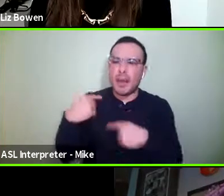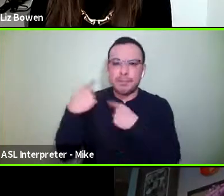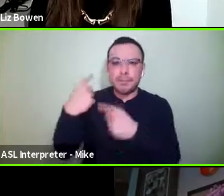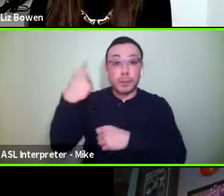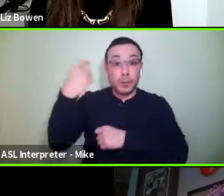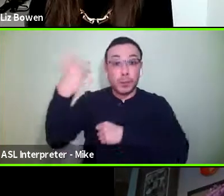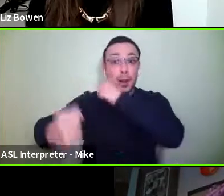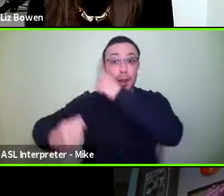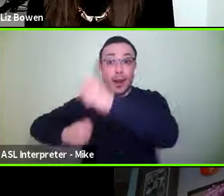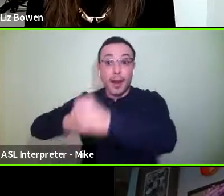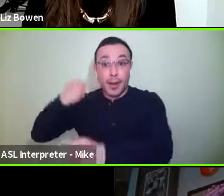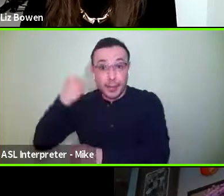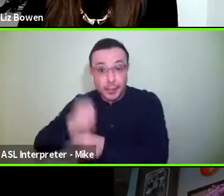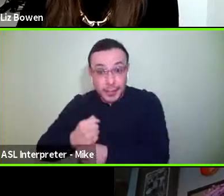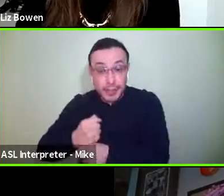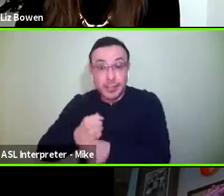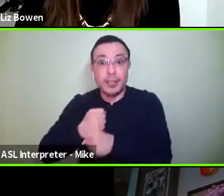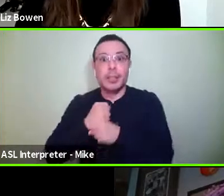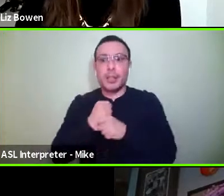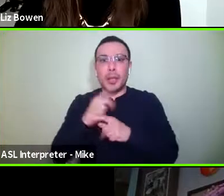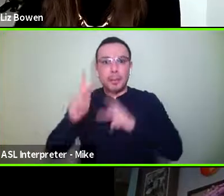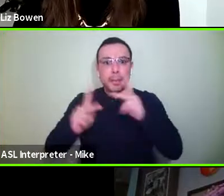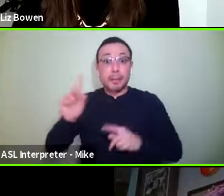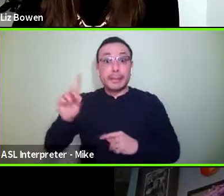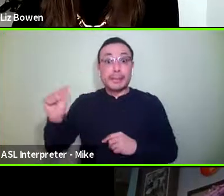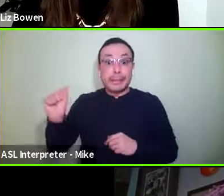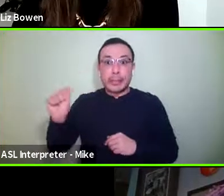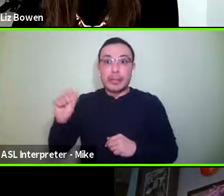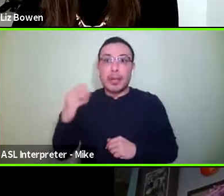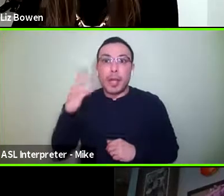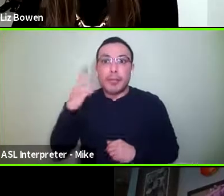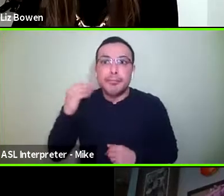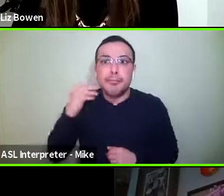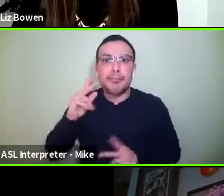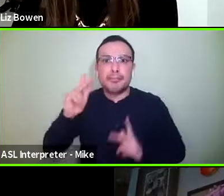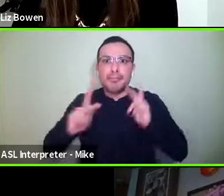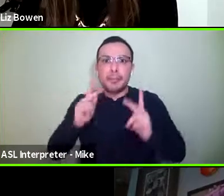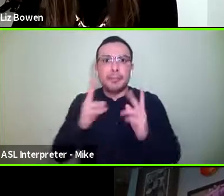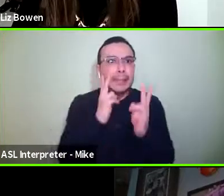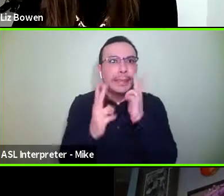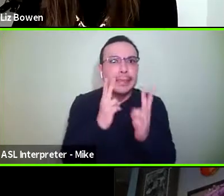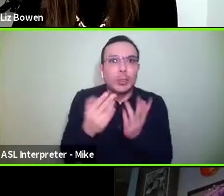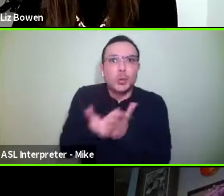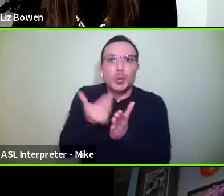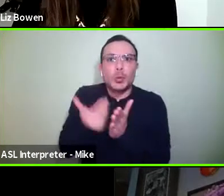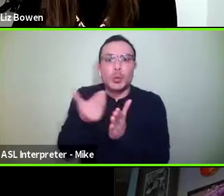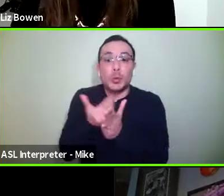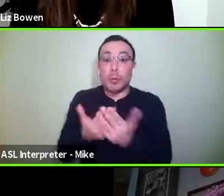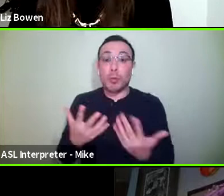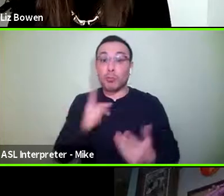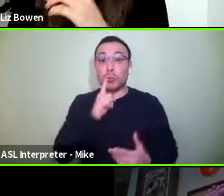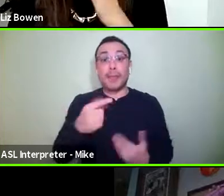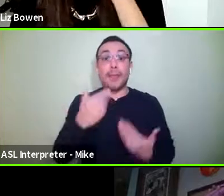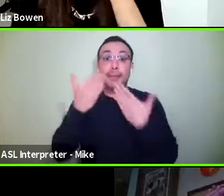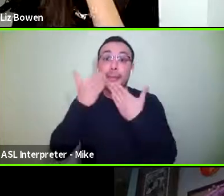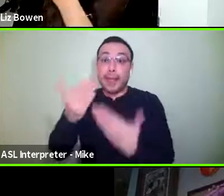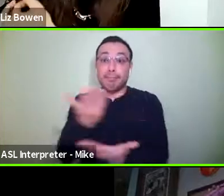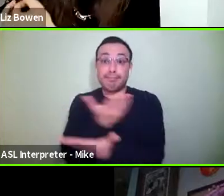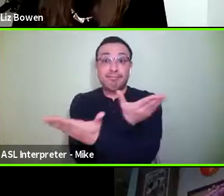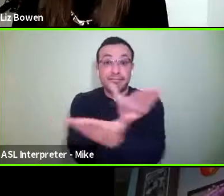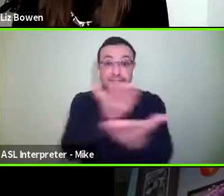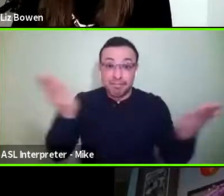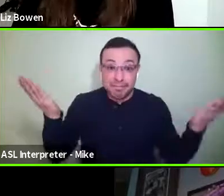with disabilities. So thank all of us today for this and for the